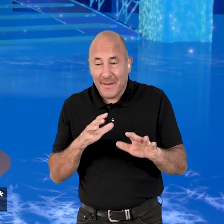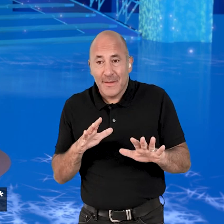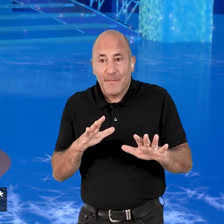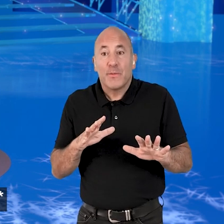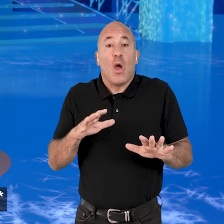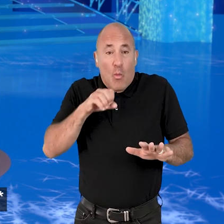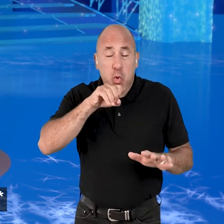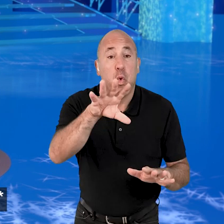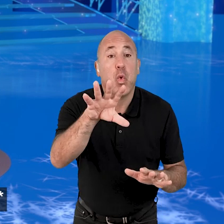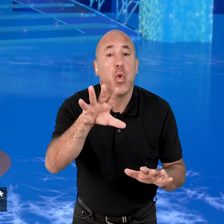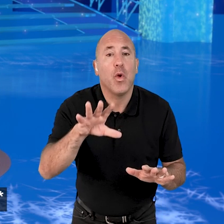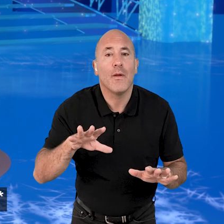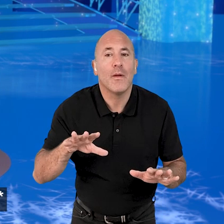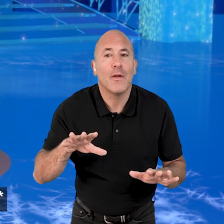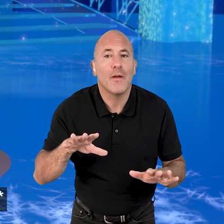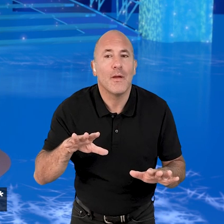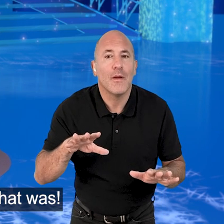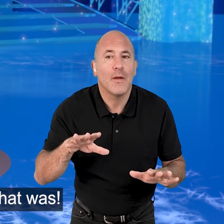Doopy-doopy-doo.